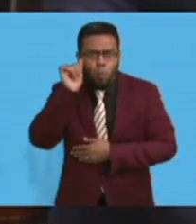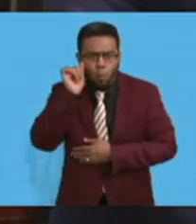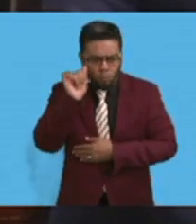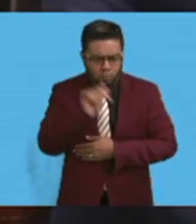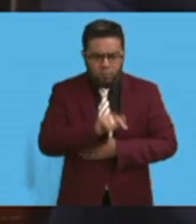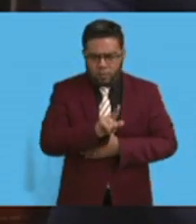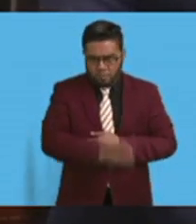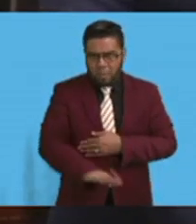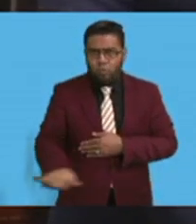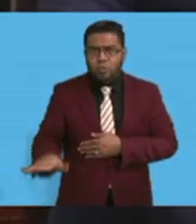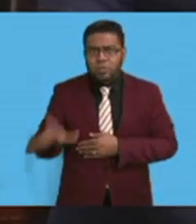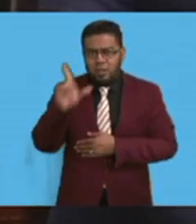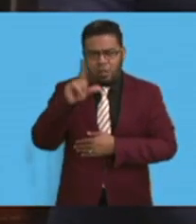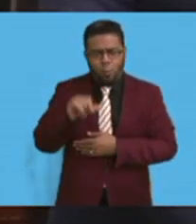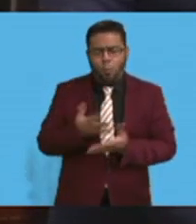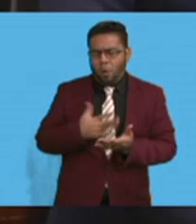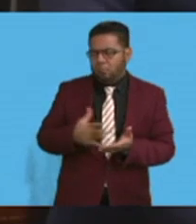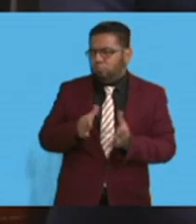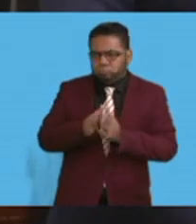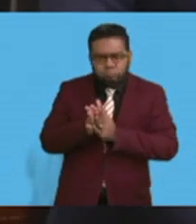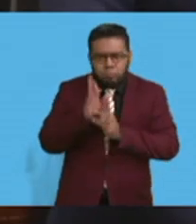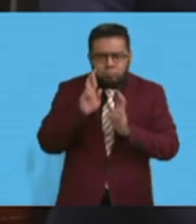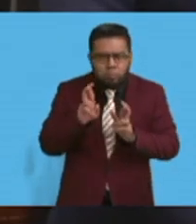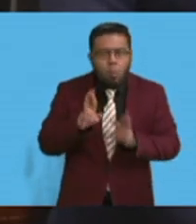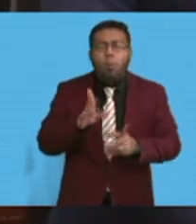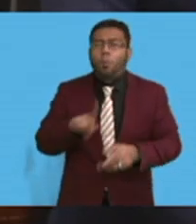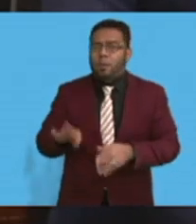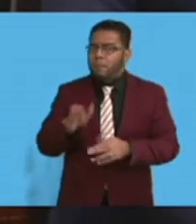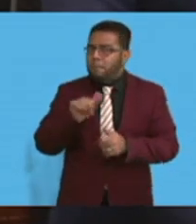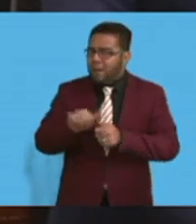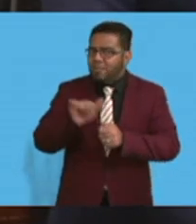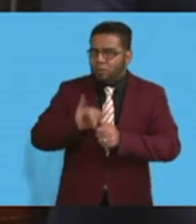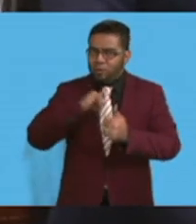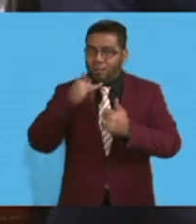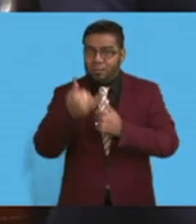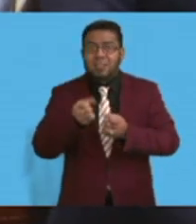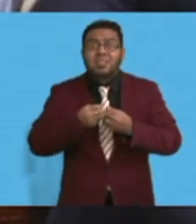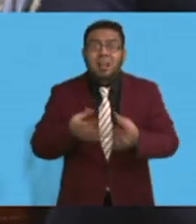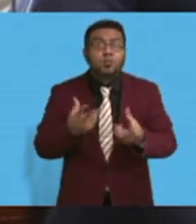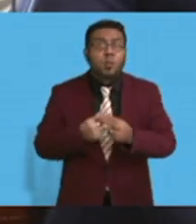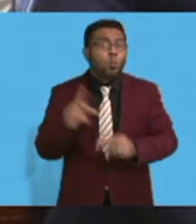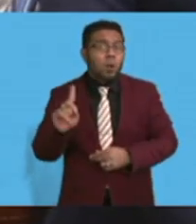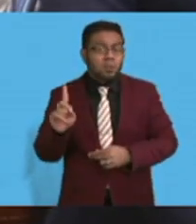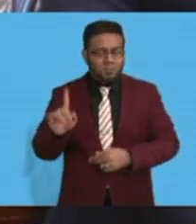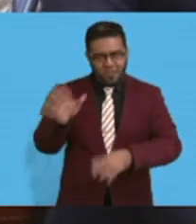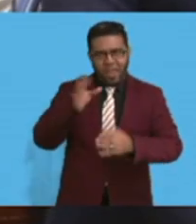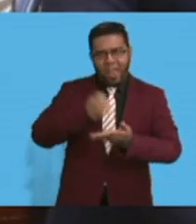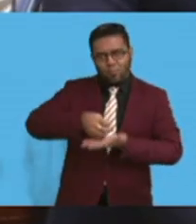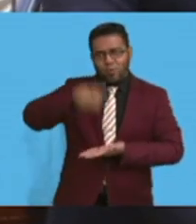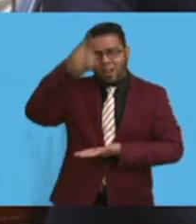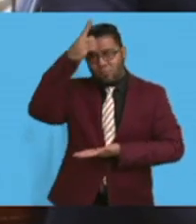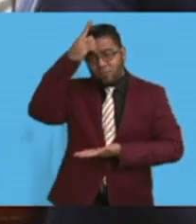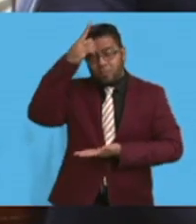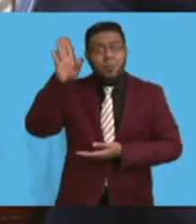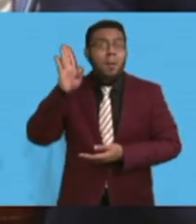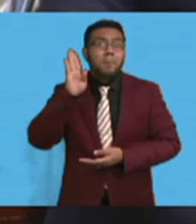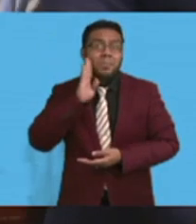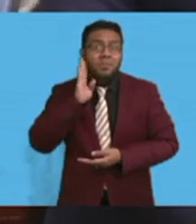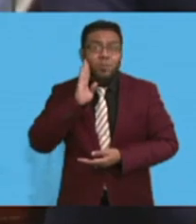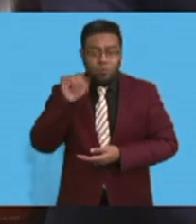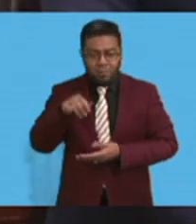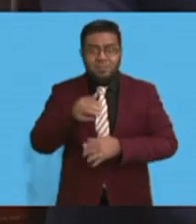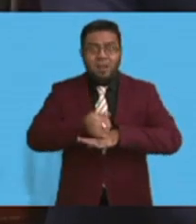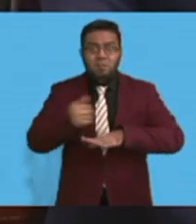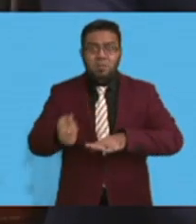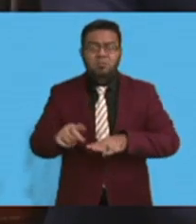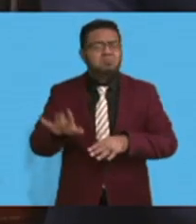with more opportunities than they knew themselves. That starts with education. Before this government, many families were left heartbroken. Some